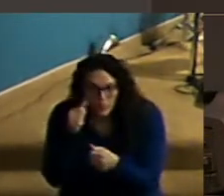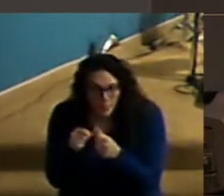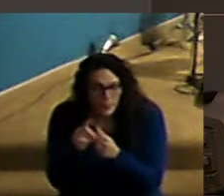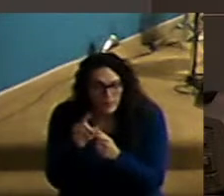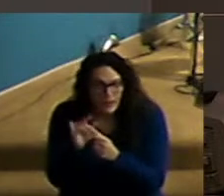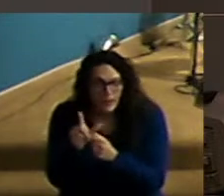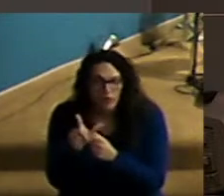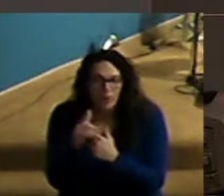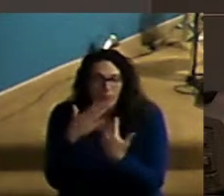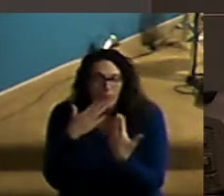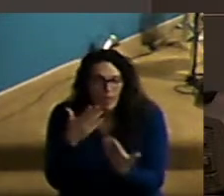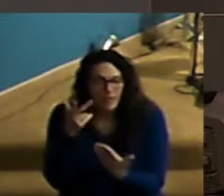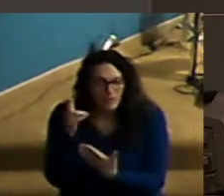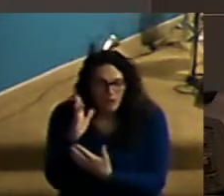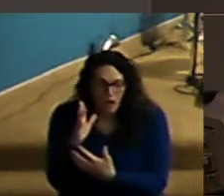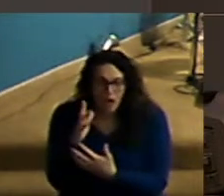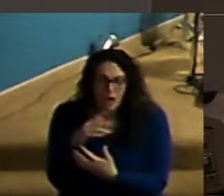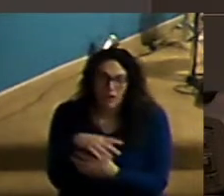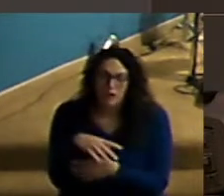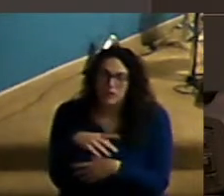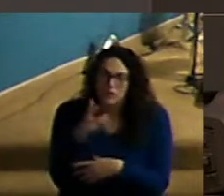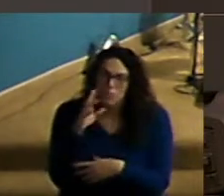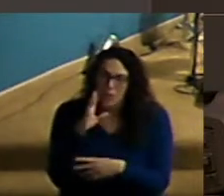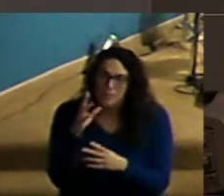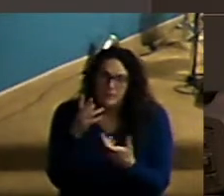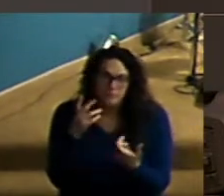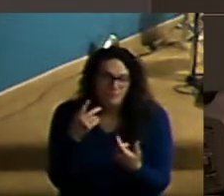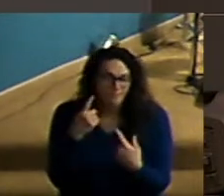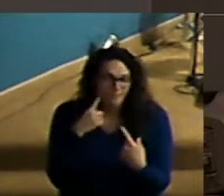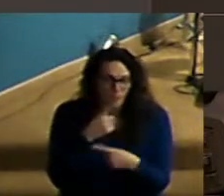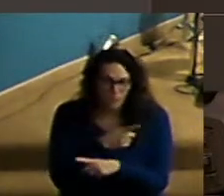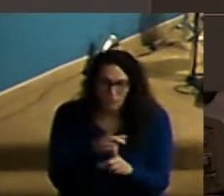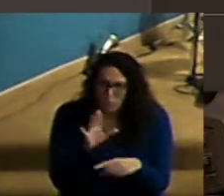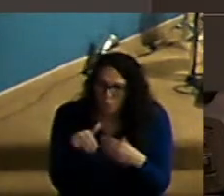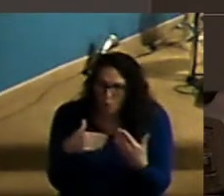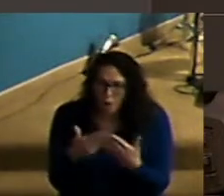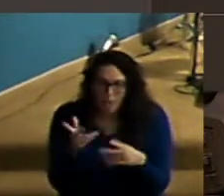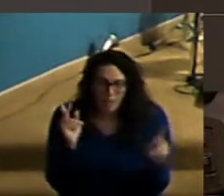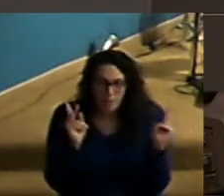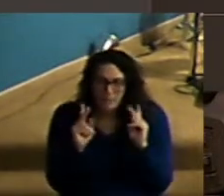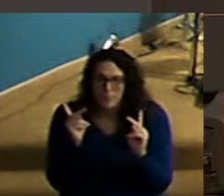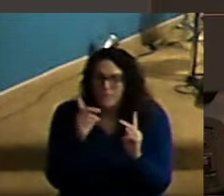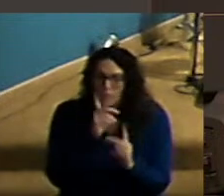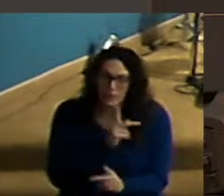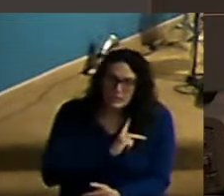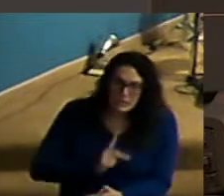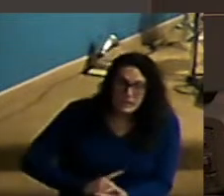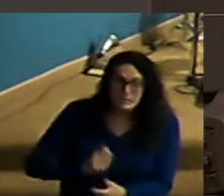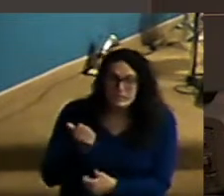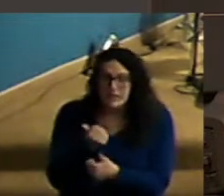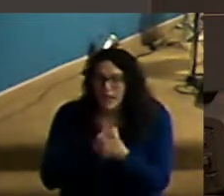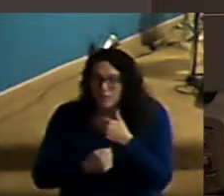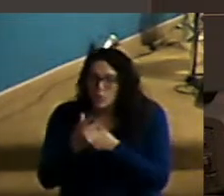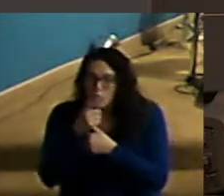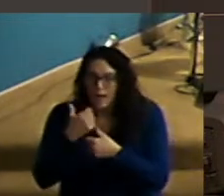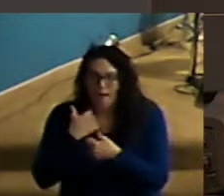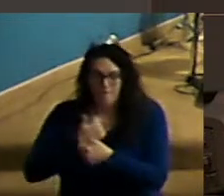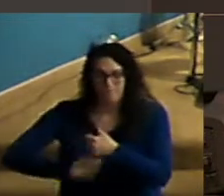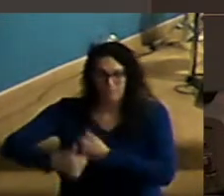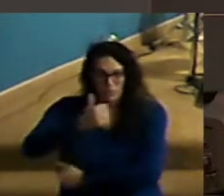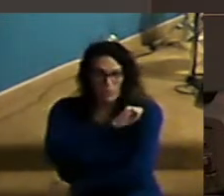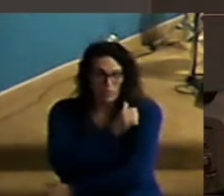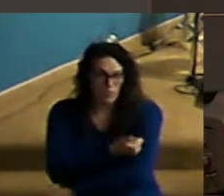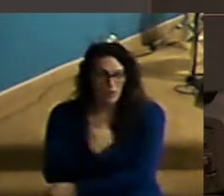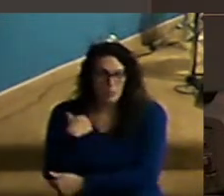thanked God, asked God for help, thanksgiving be made for all people, for kings and all those in authority, that we may live peaceful